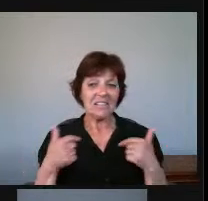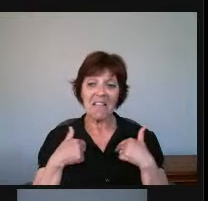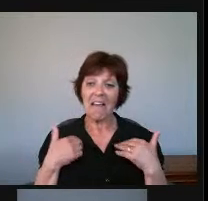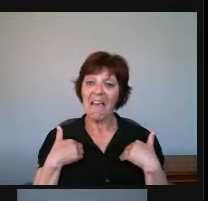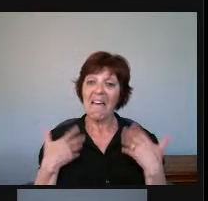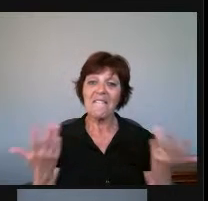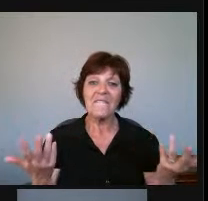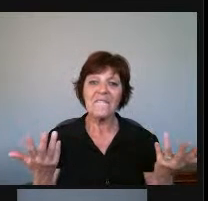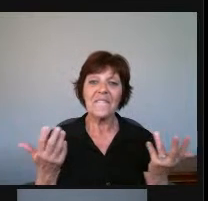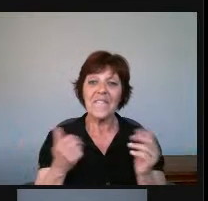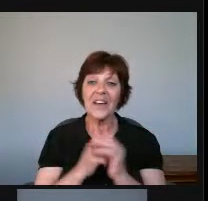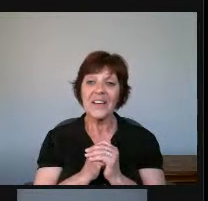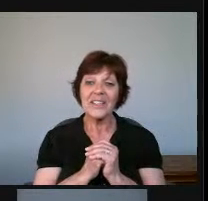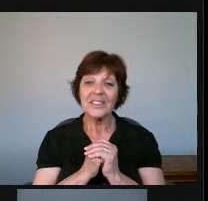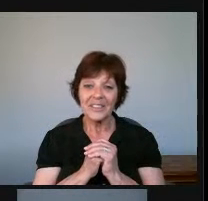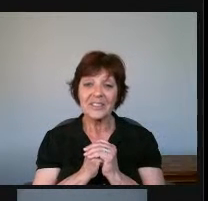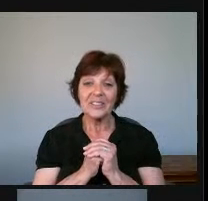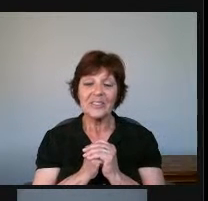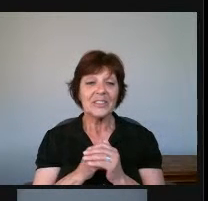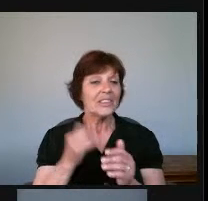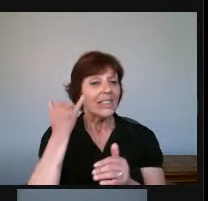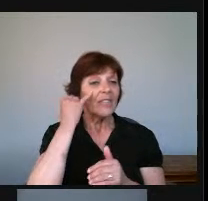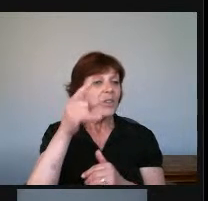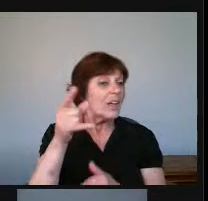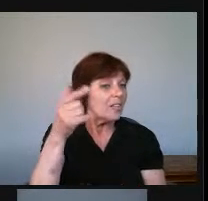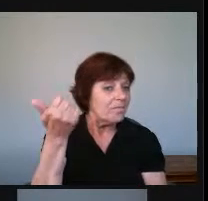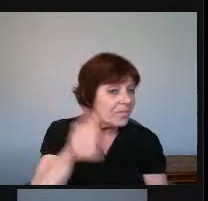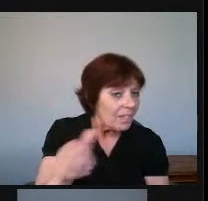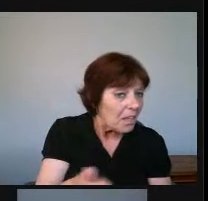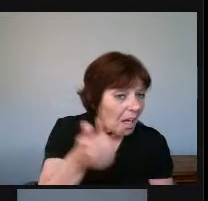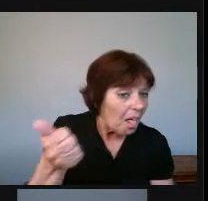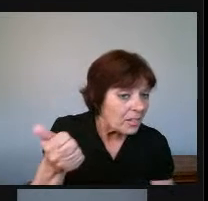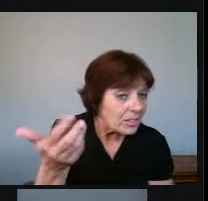have. So if you have anything else for me,